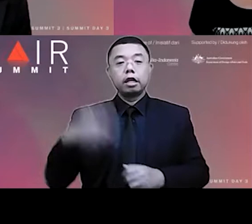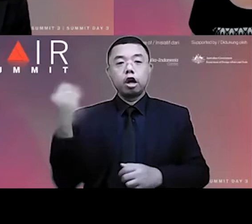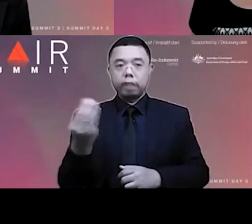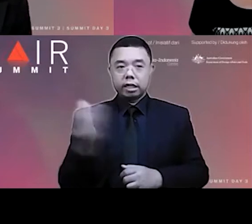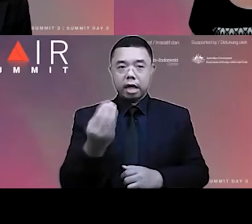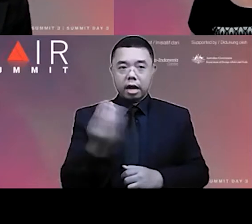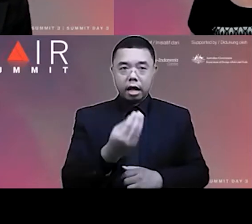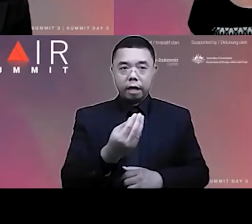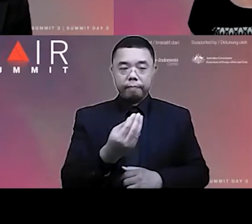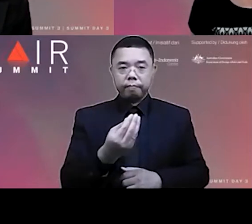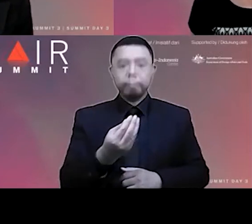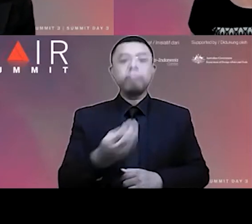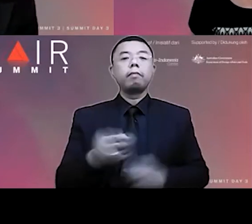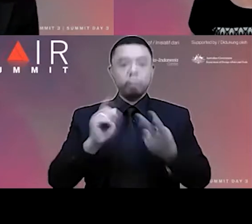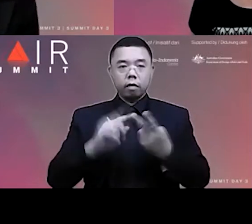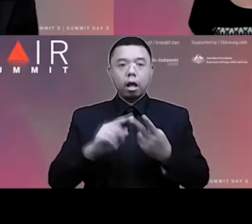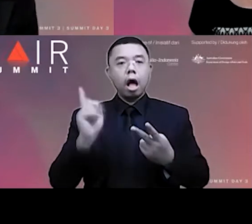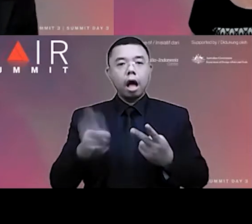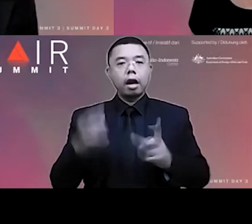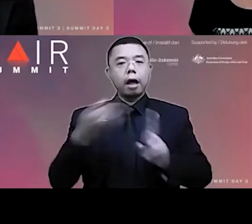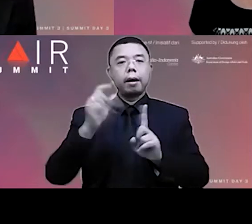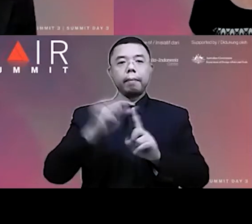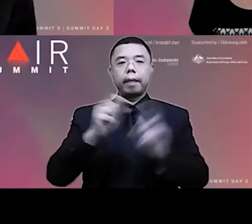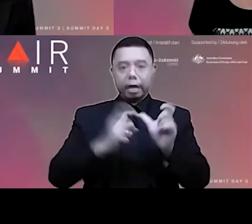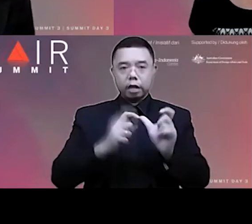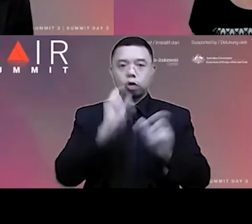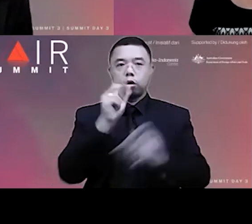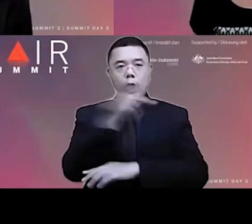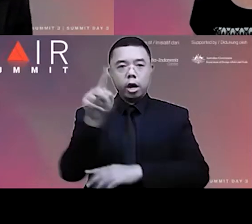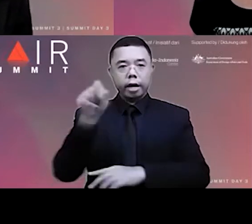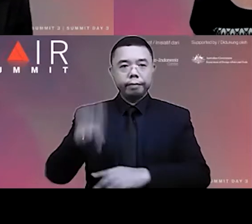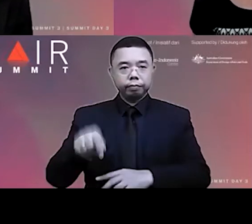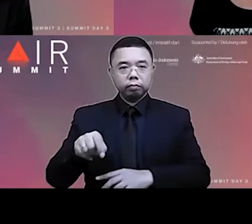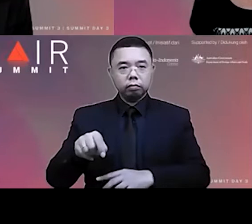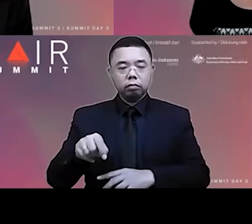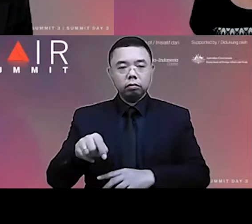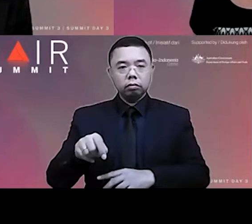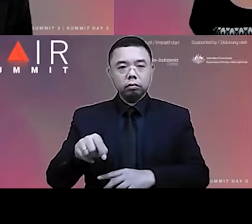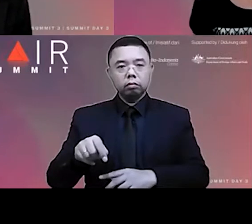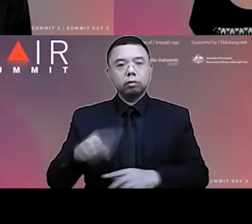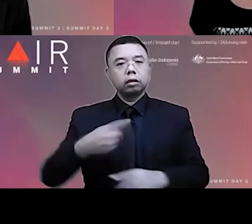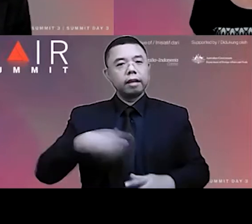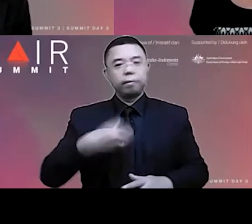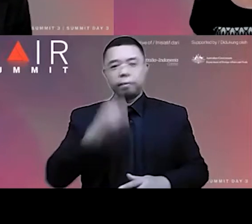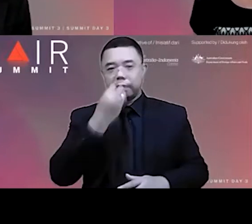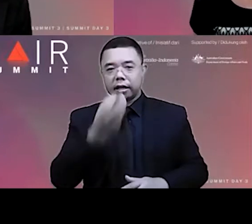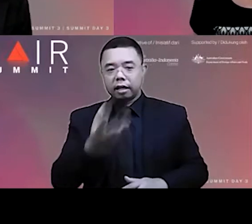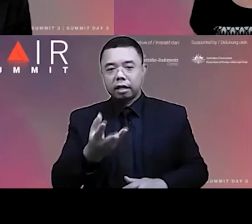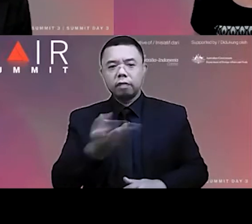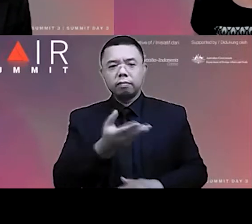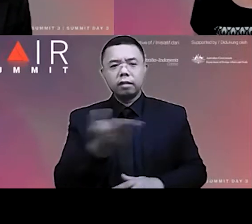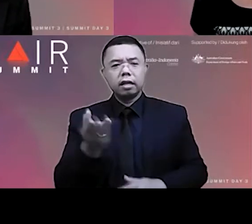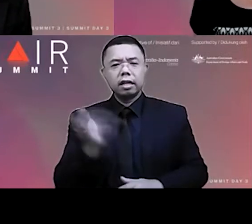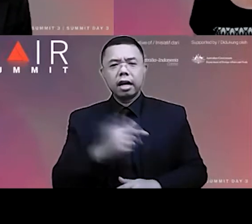for this project. We would like to especially thank Dr. Putu Paturi from the Ministry of Finance, because they provide such